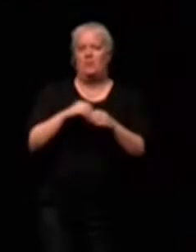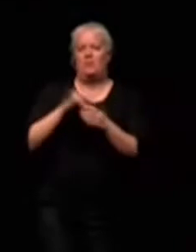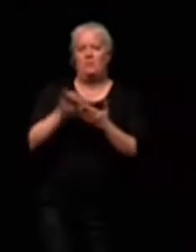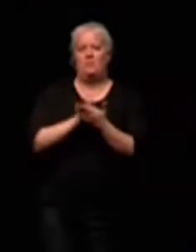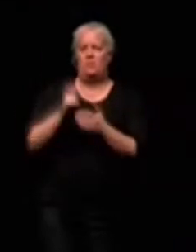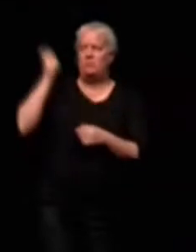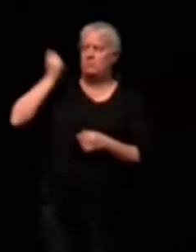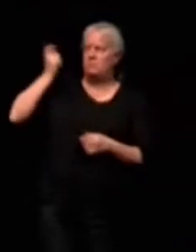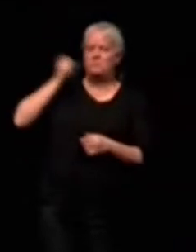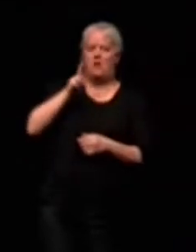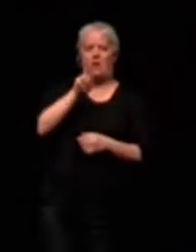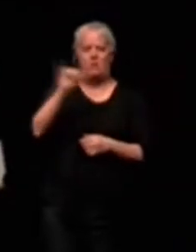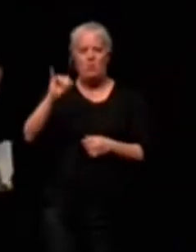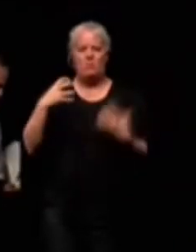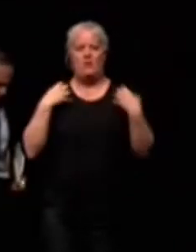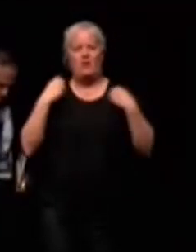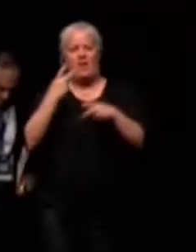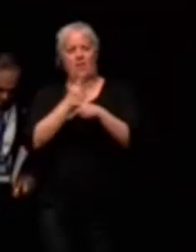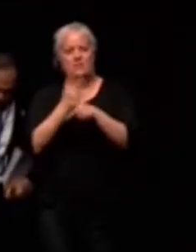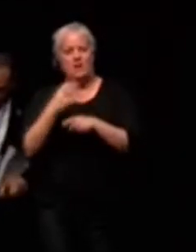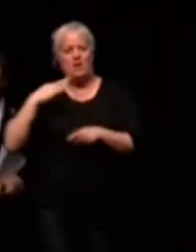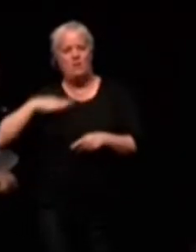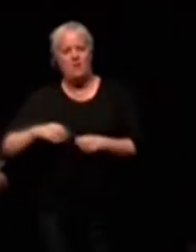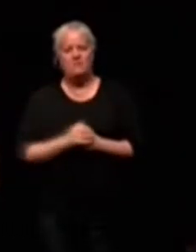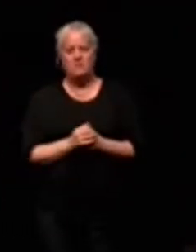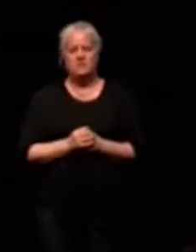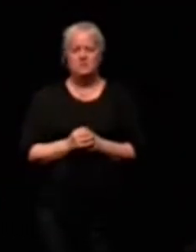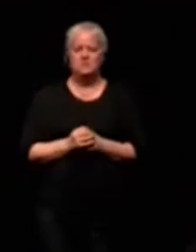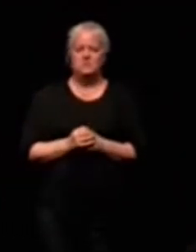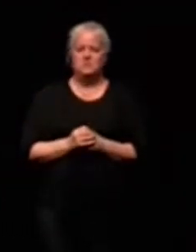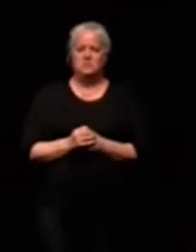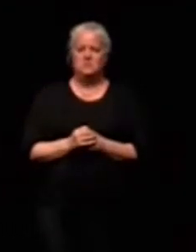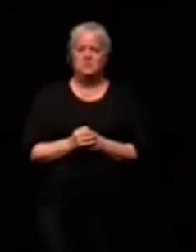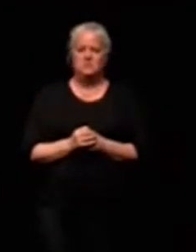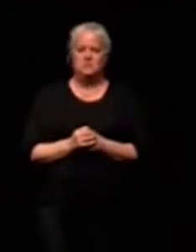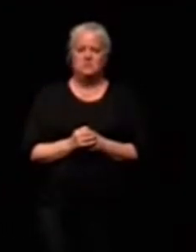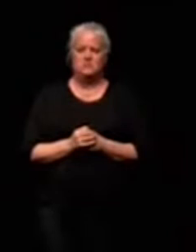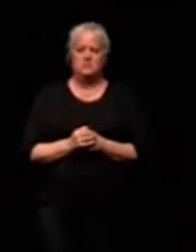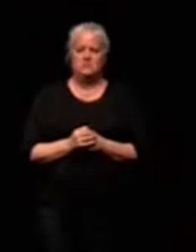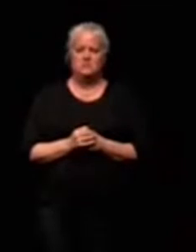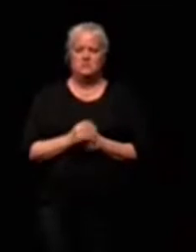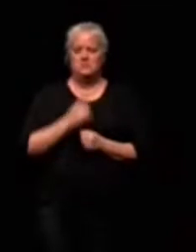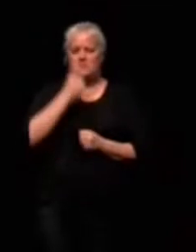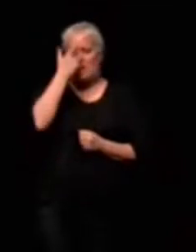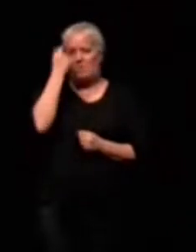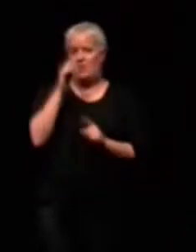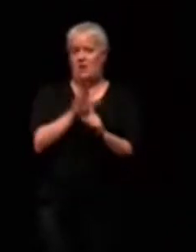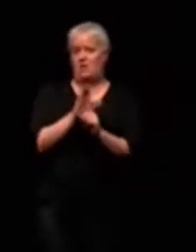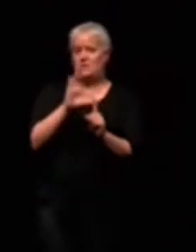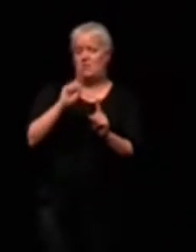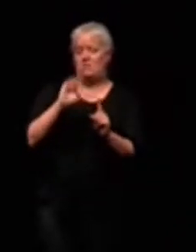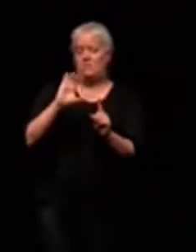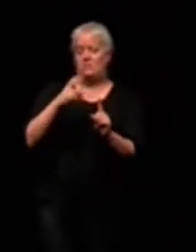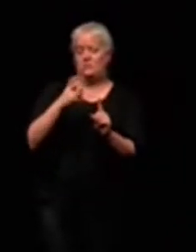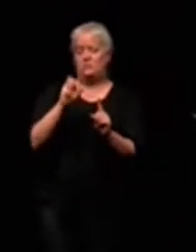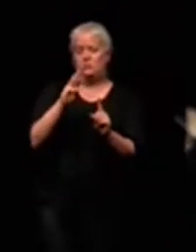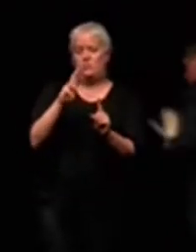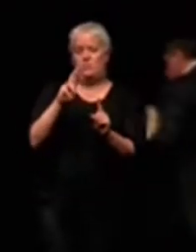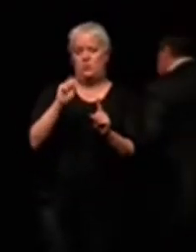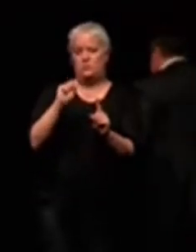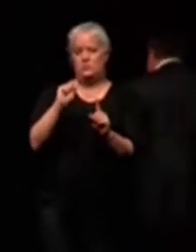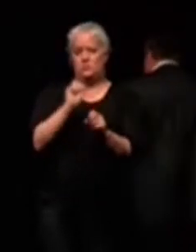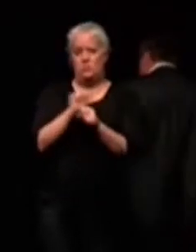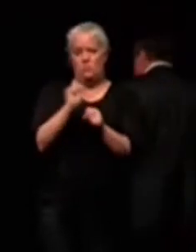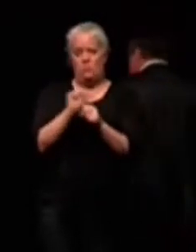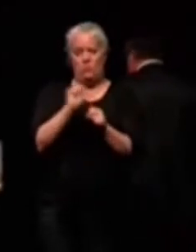when they needed it most. And because of his efforts, tens of thousands of hotel workers were saved from poverty during